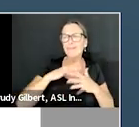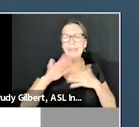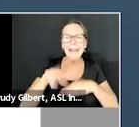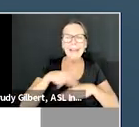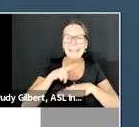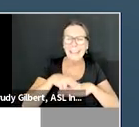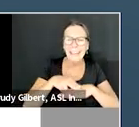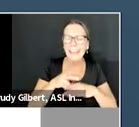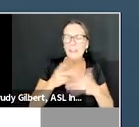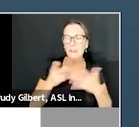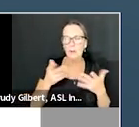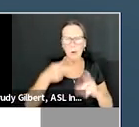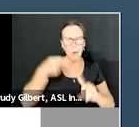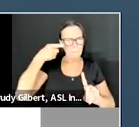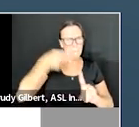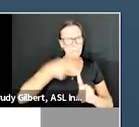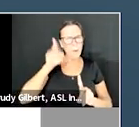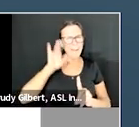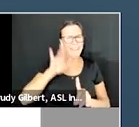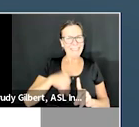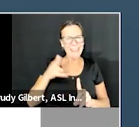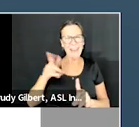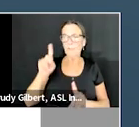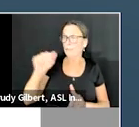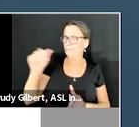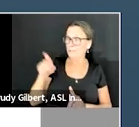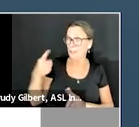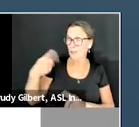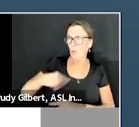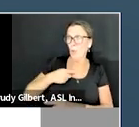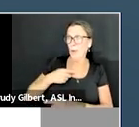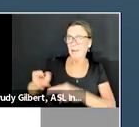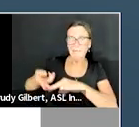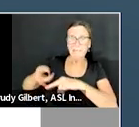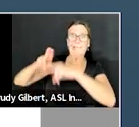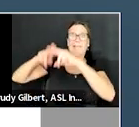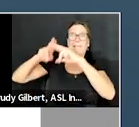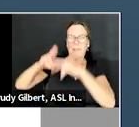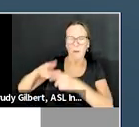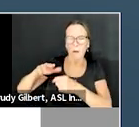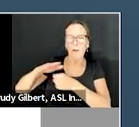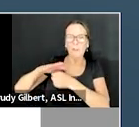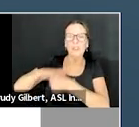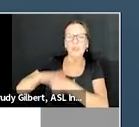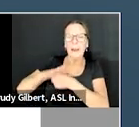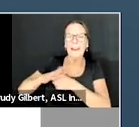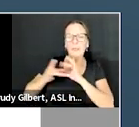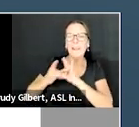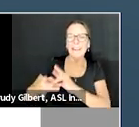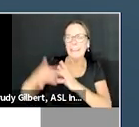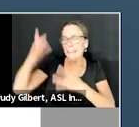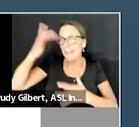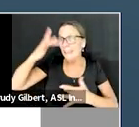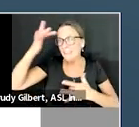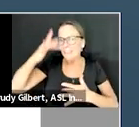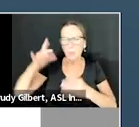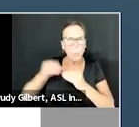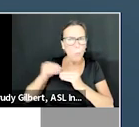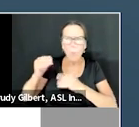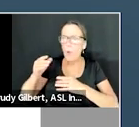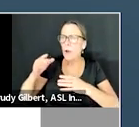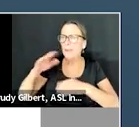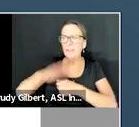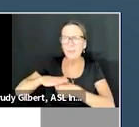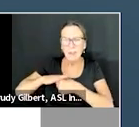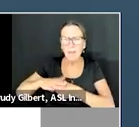because we're far more likely to develop stress-related illnesses than our non-disabled peers. We just have more stress in our life when you have to worry